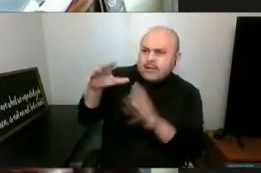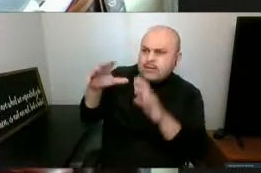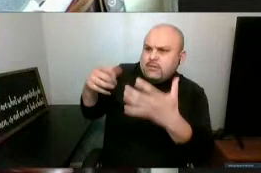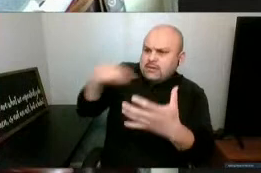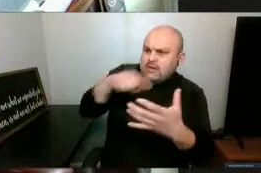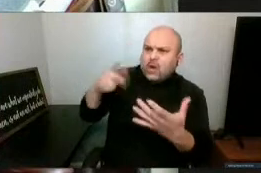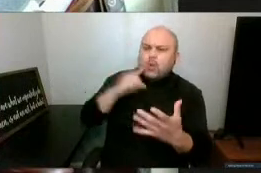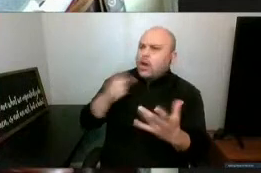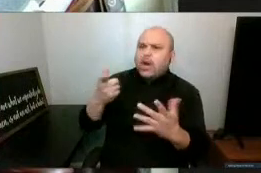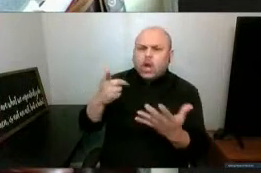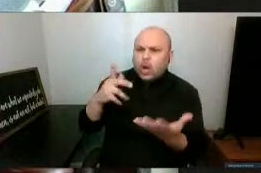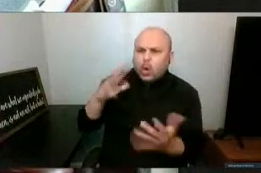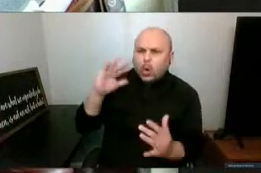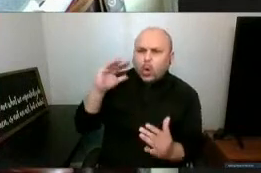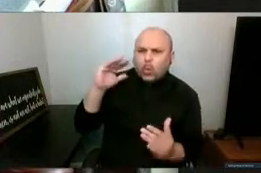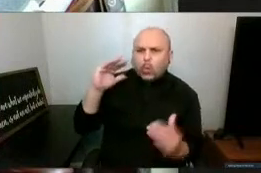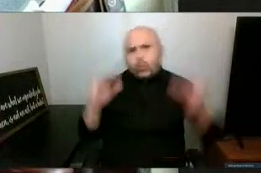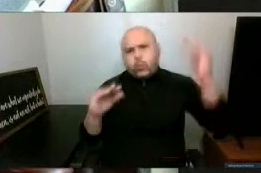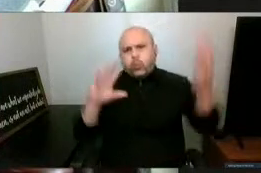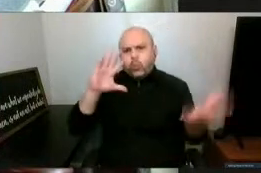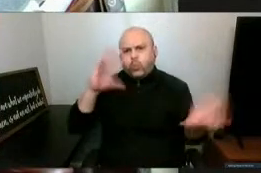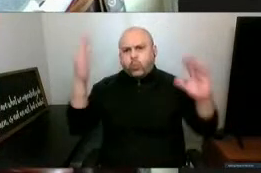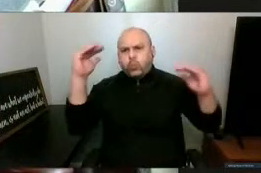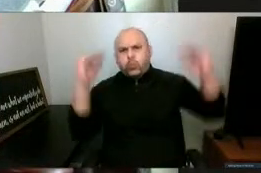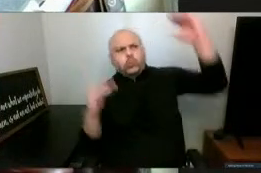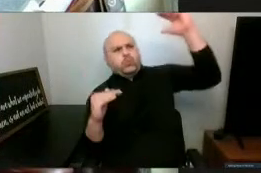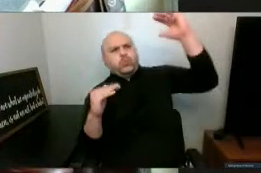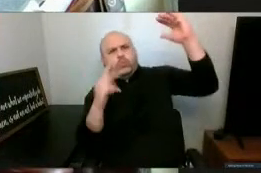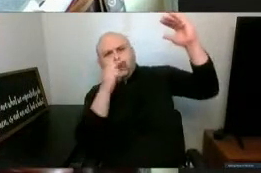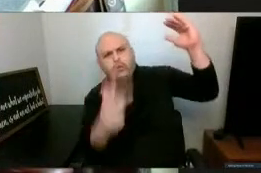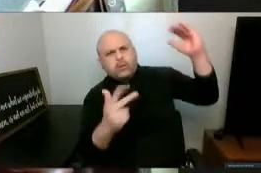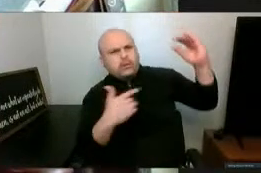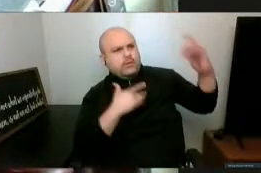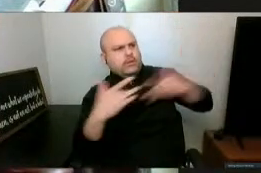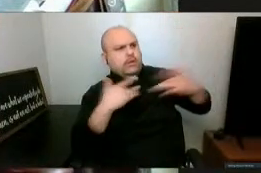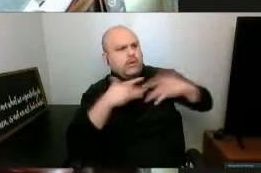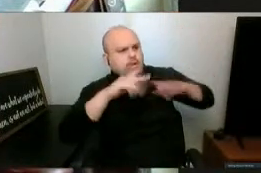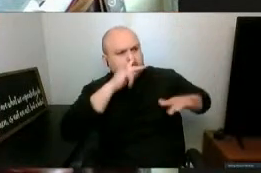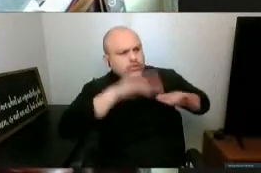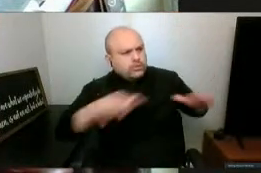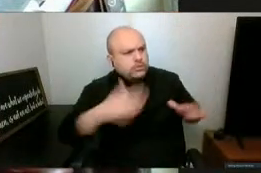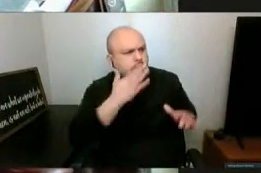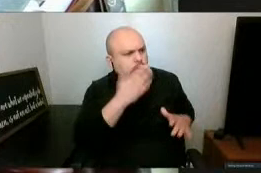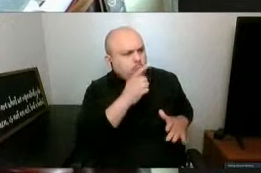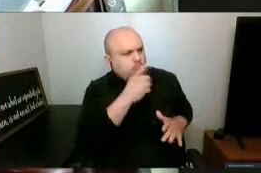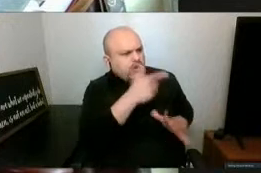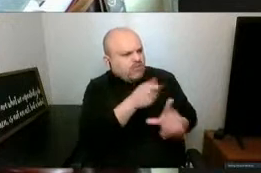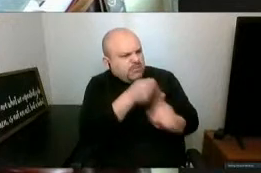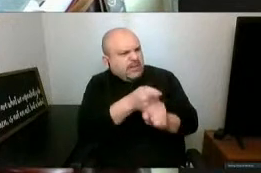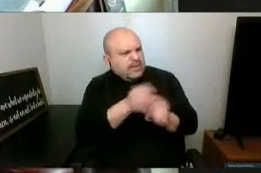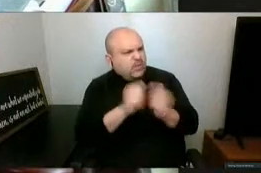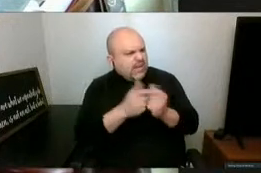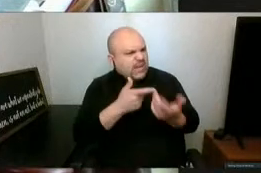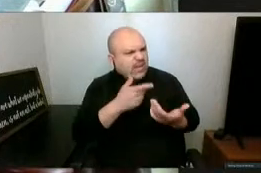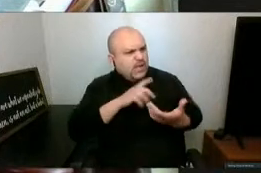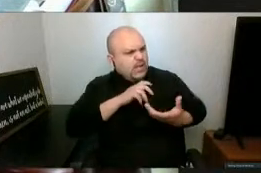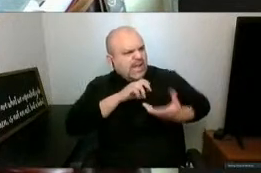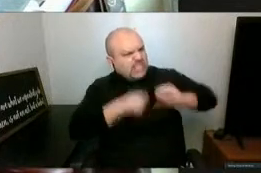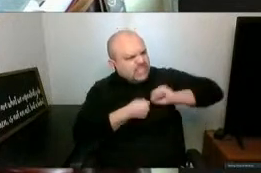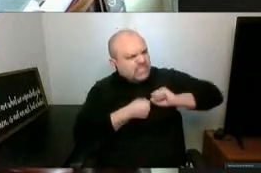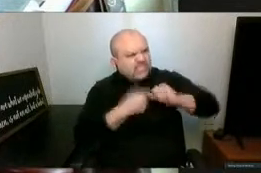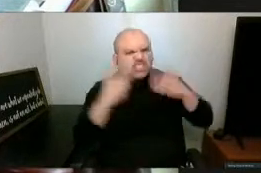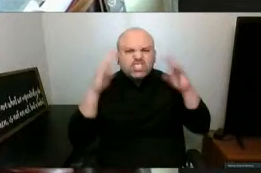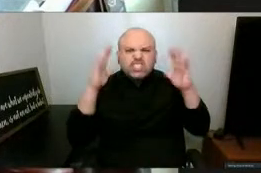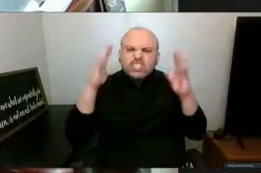disproportionately, I'm very concerned of the children of color who are being impacted by grief and the sequelae that